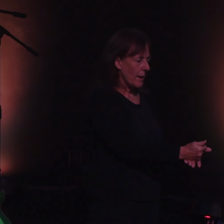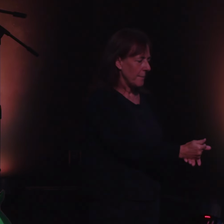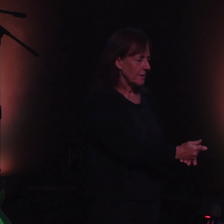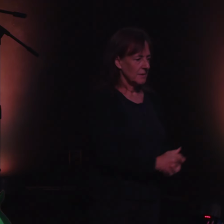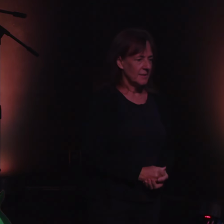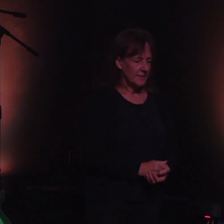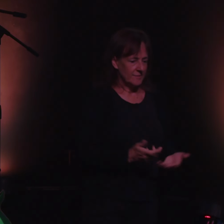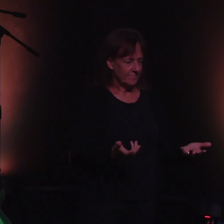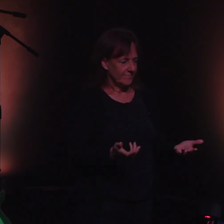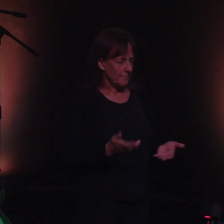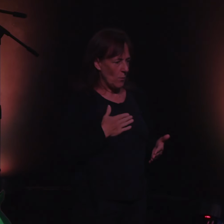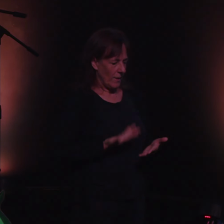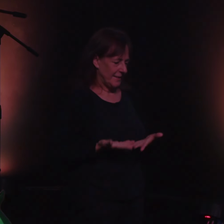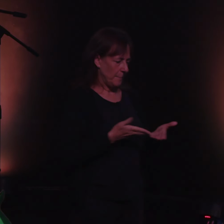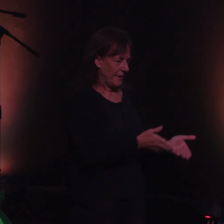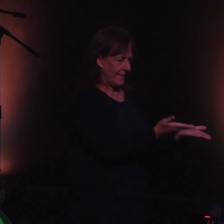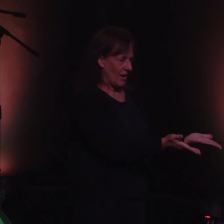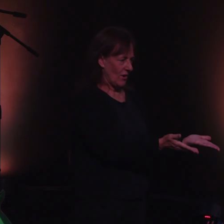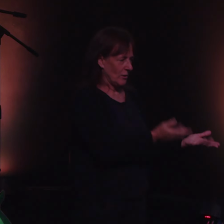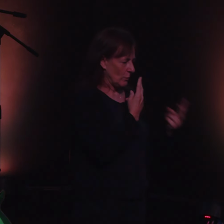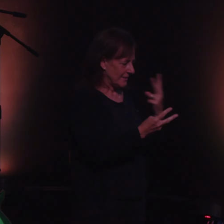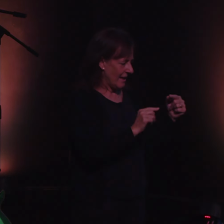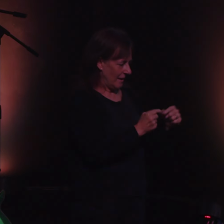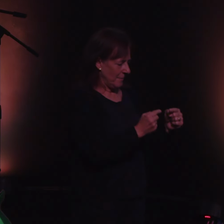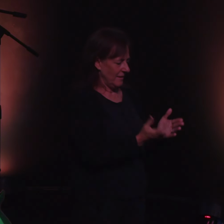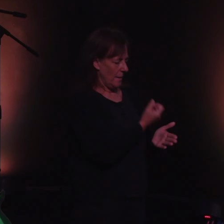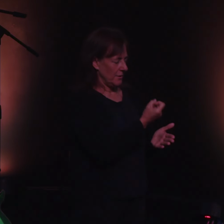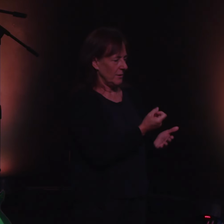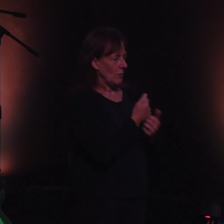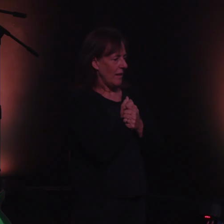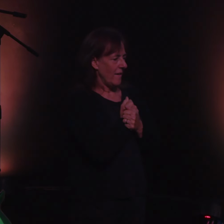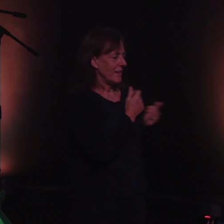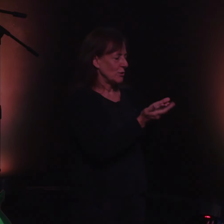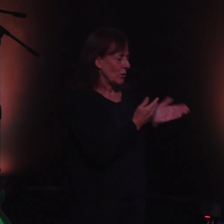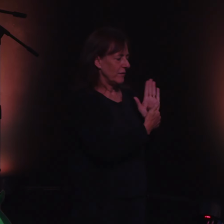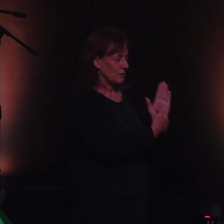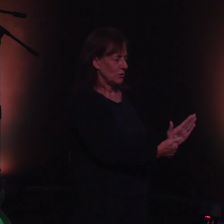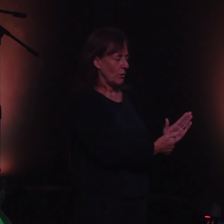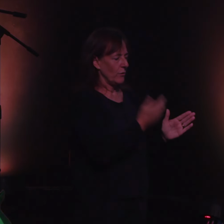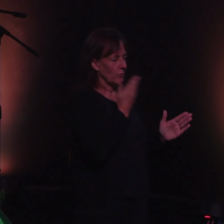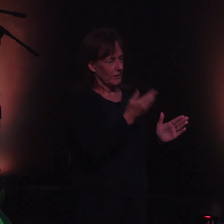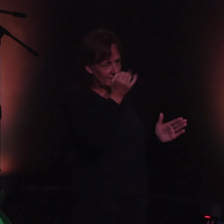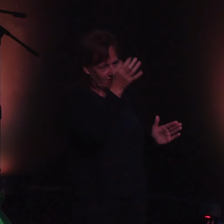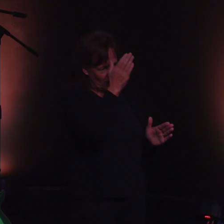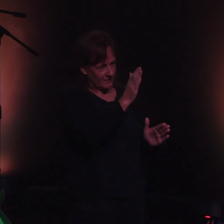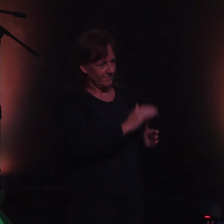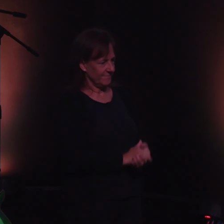not repelled by others' pain, but sees pain as an opportunity to love and serve and show the goodness of